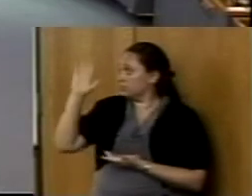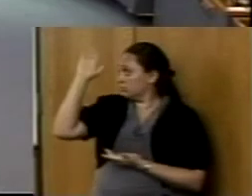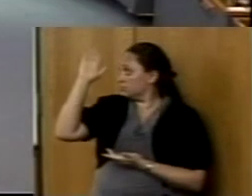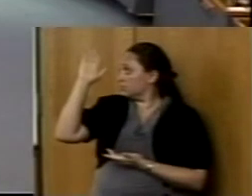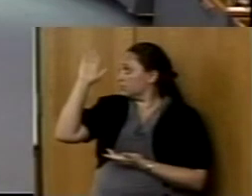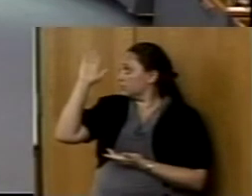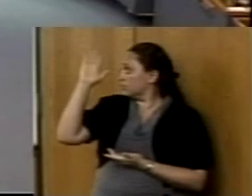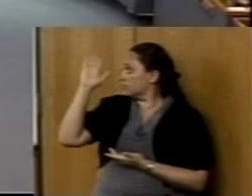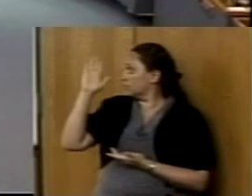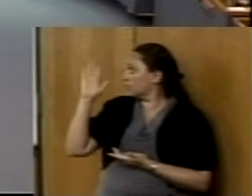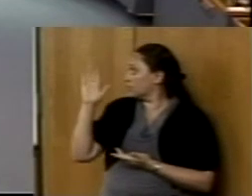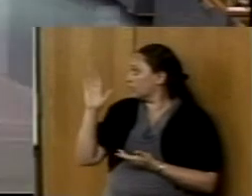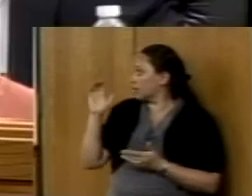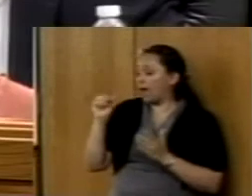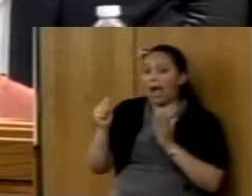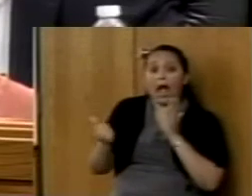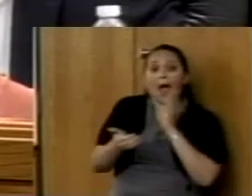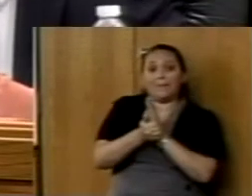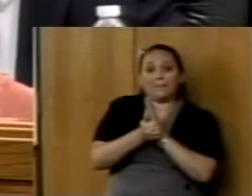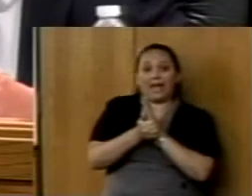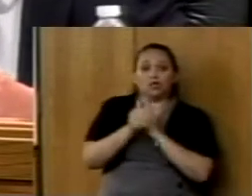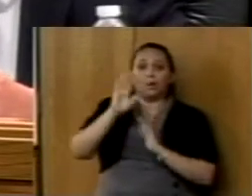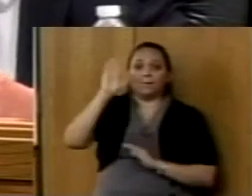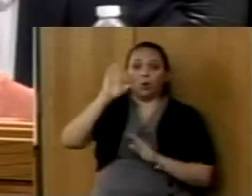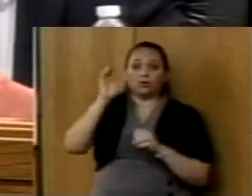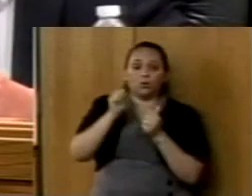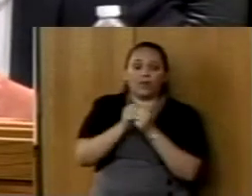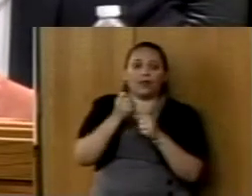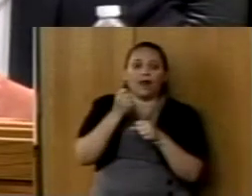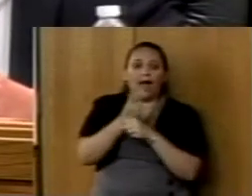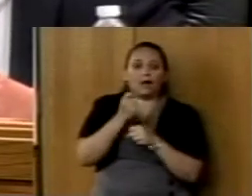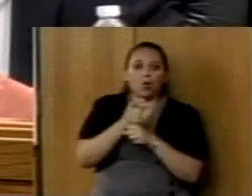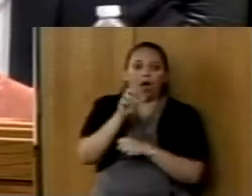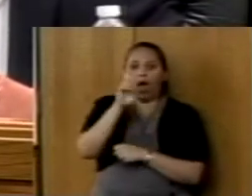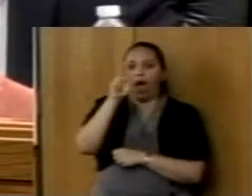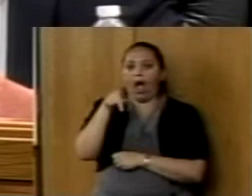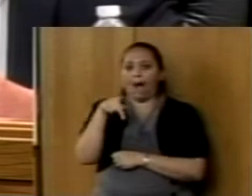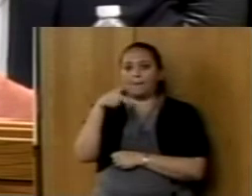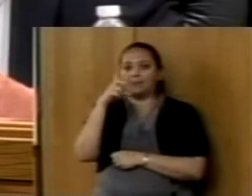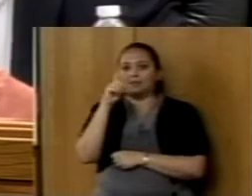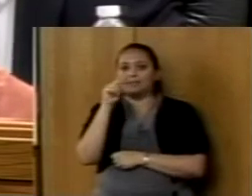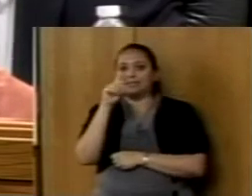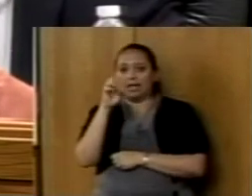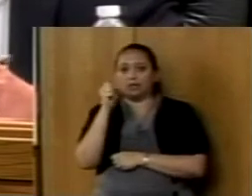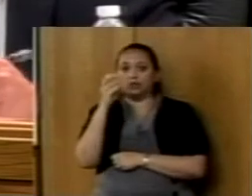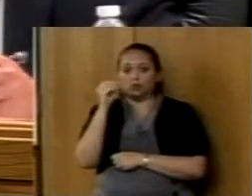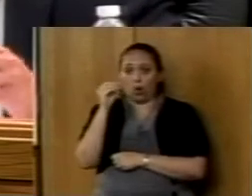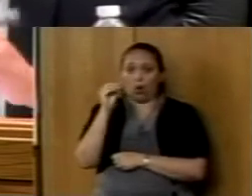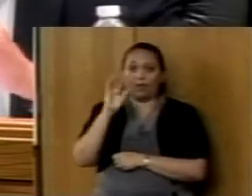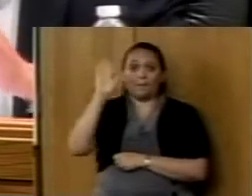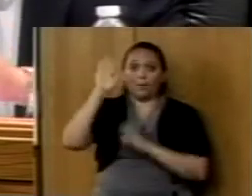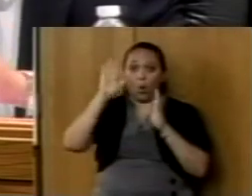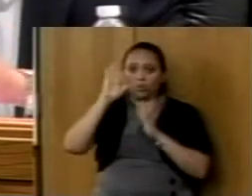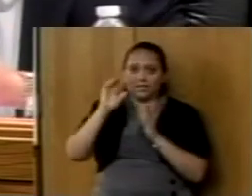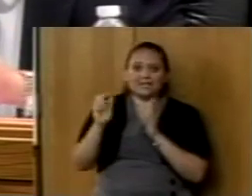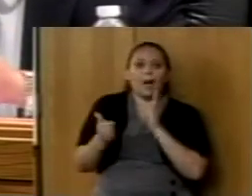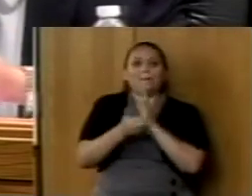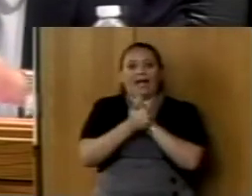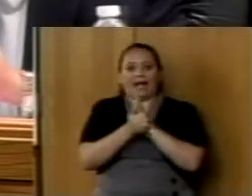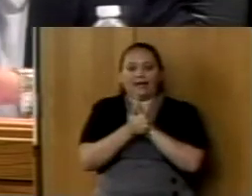motion, with an annual update? Okay. So the motion is amended. There's